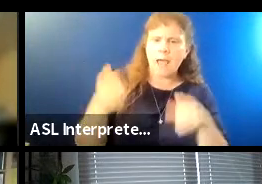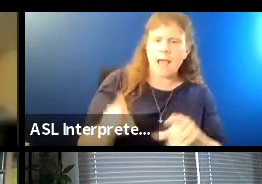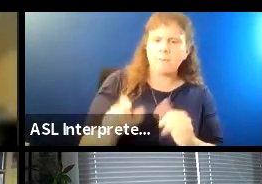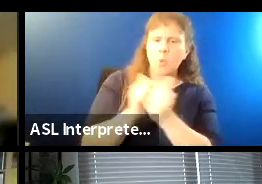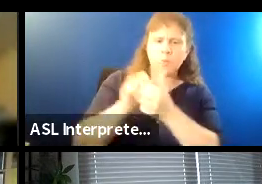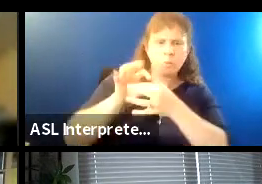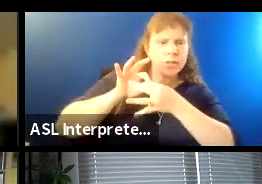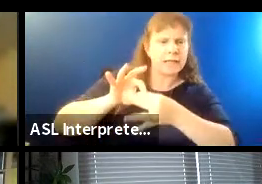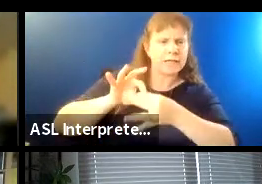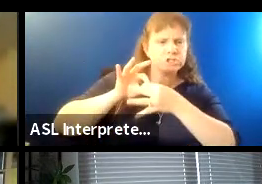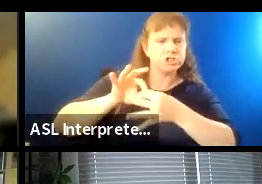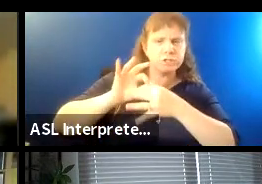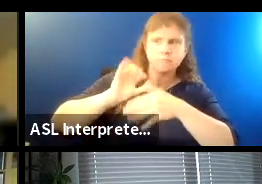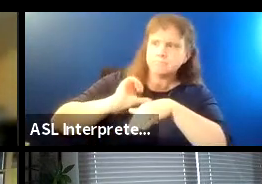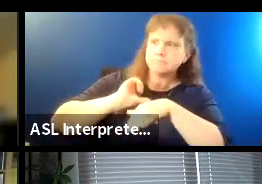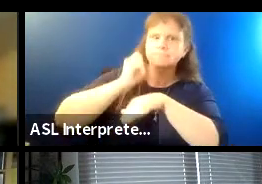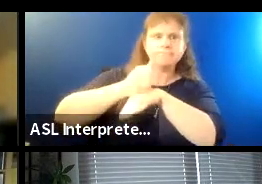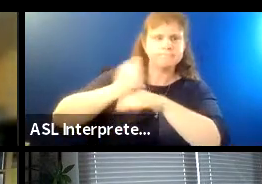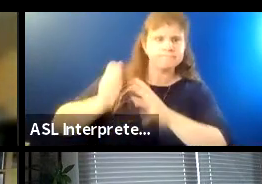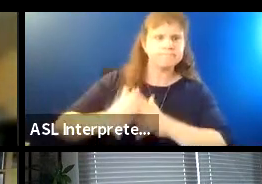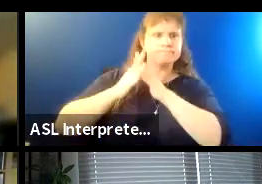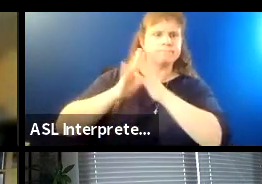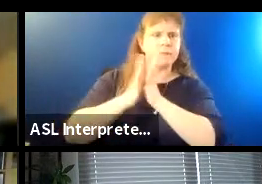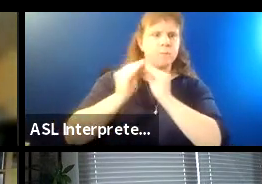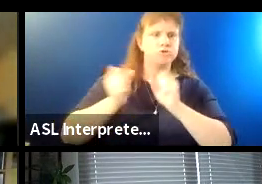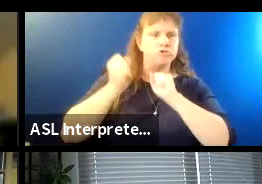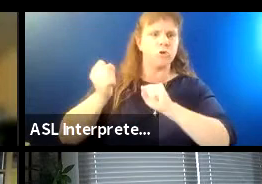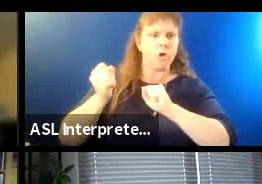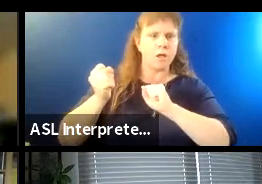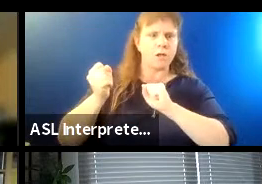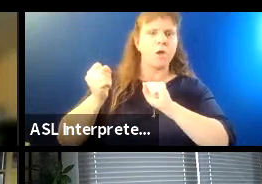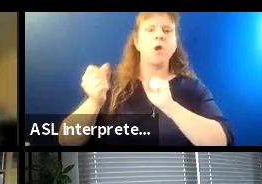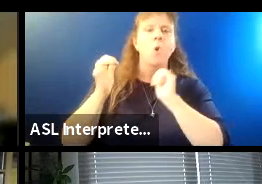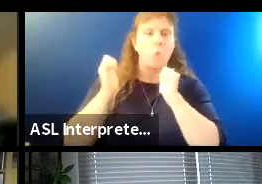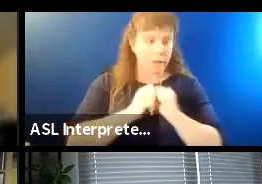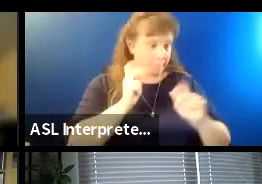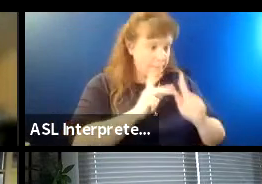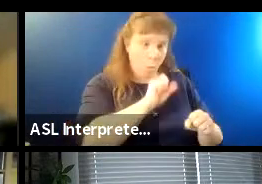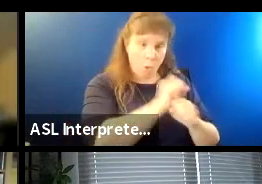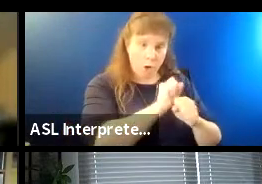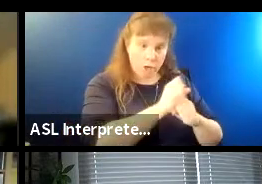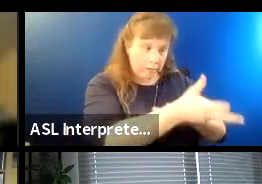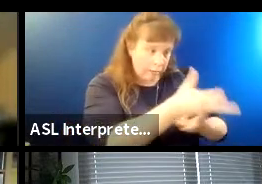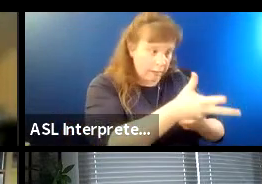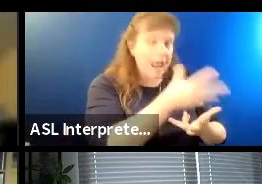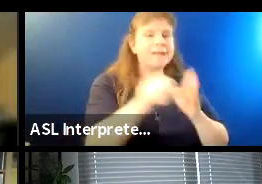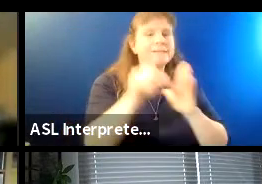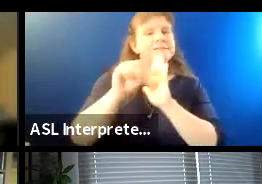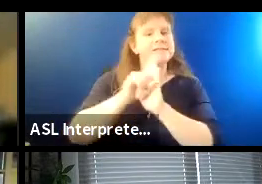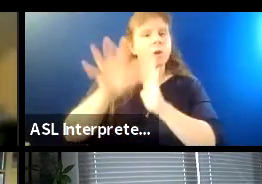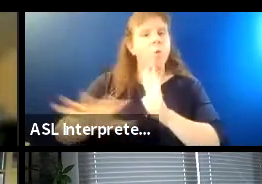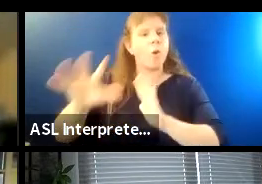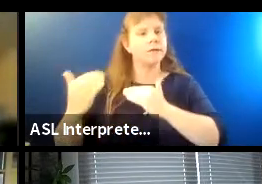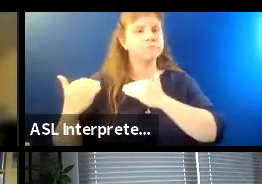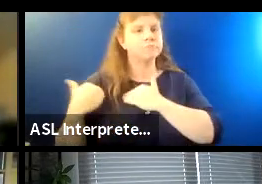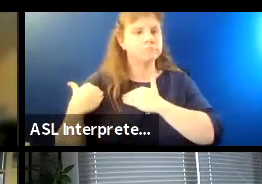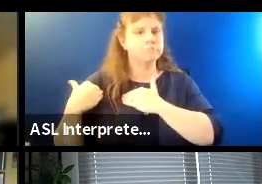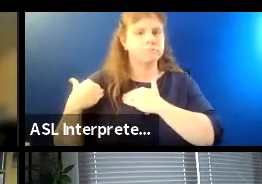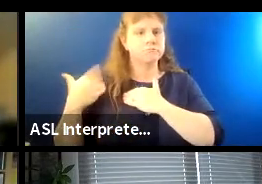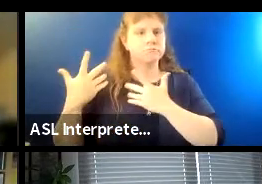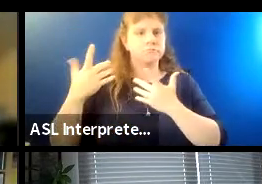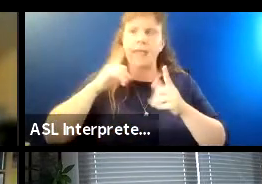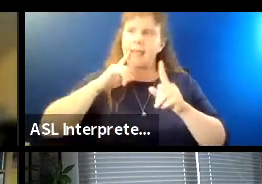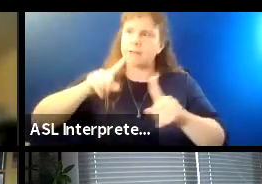relationship that has been recalibrated a little bit between on the ground delivery and statewide accountability, with regard to